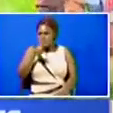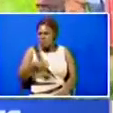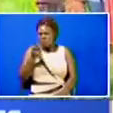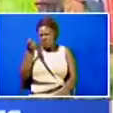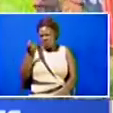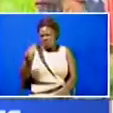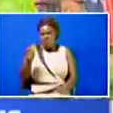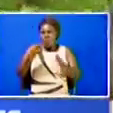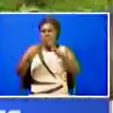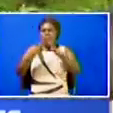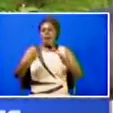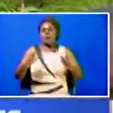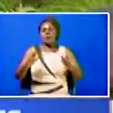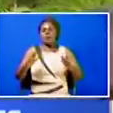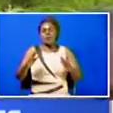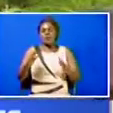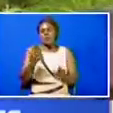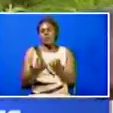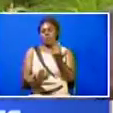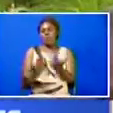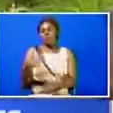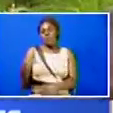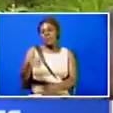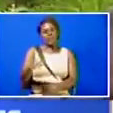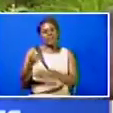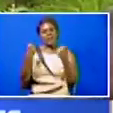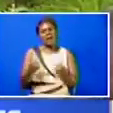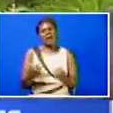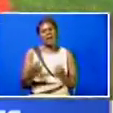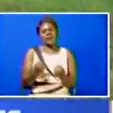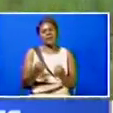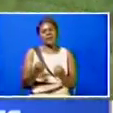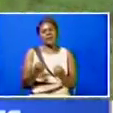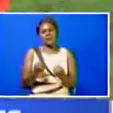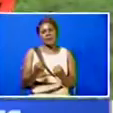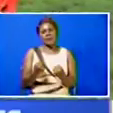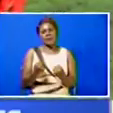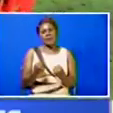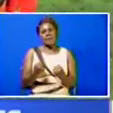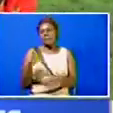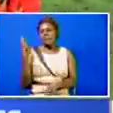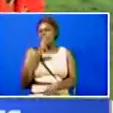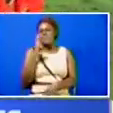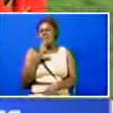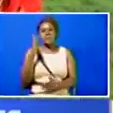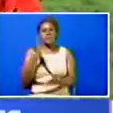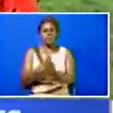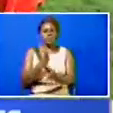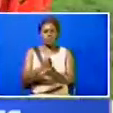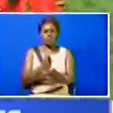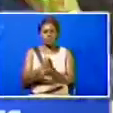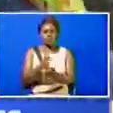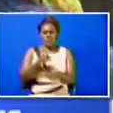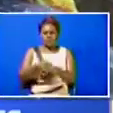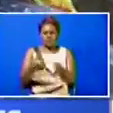nyumba kidogo sana. Hata pahali pa kupikia chakula, hakuna. Kwa sababu unaona ni hatari kweli. Hata